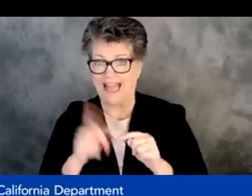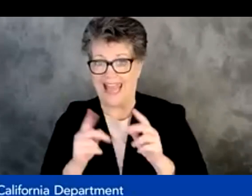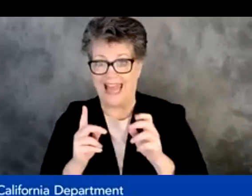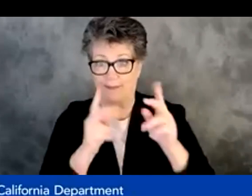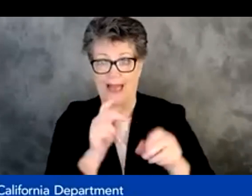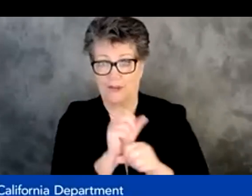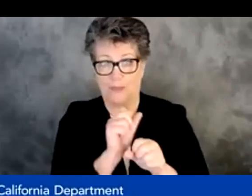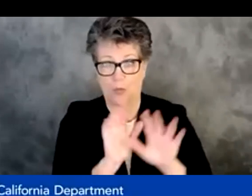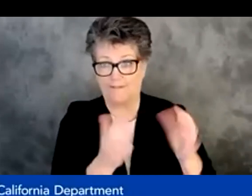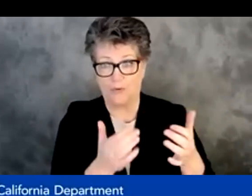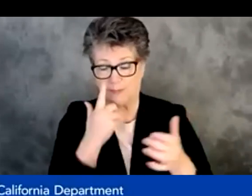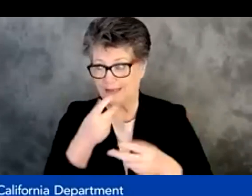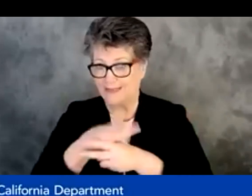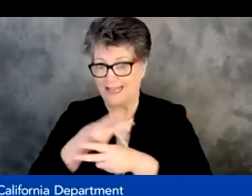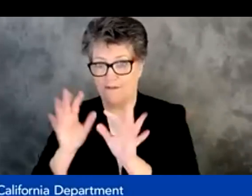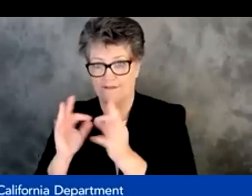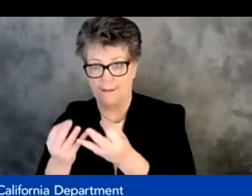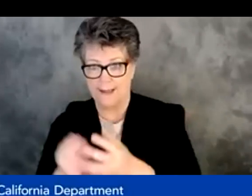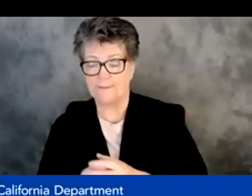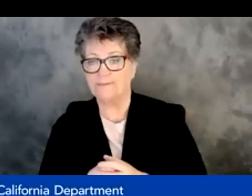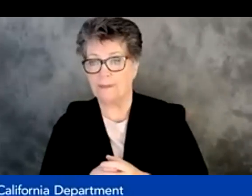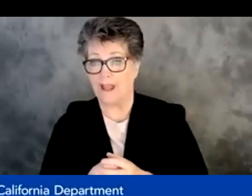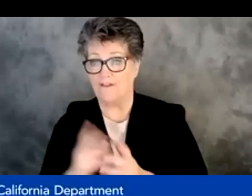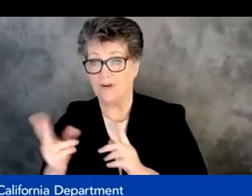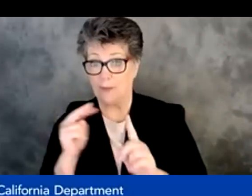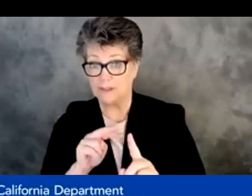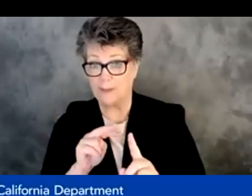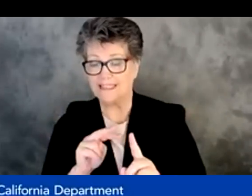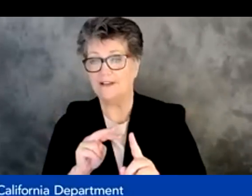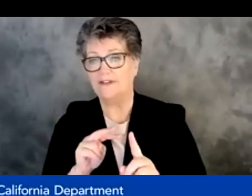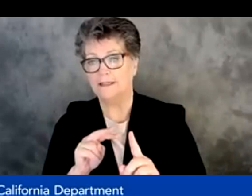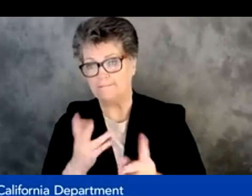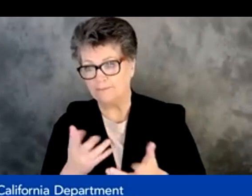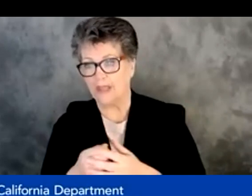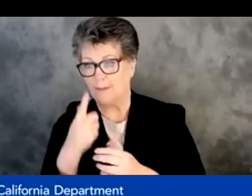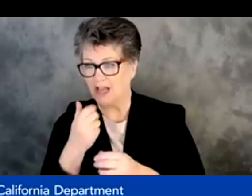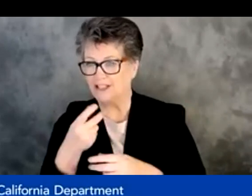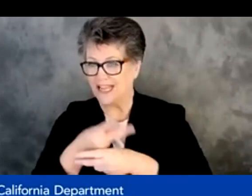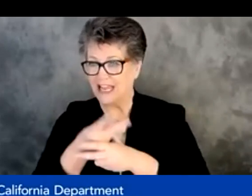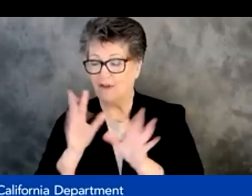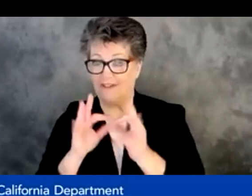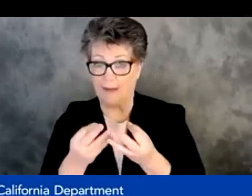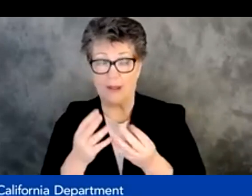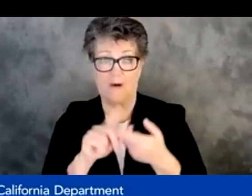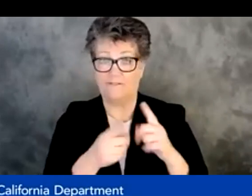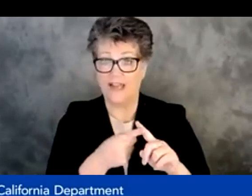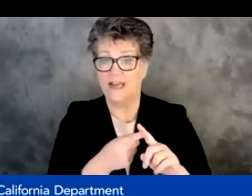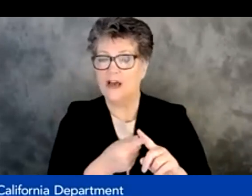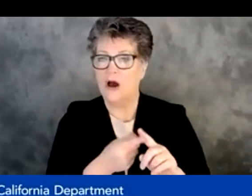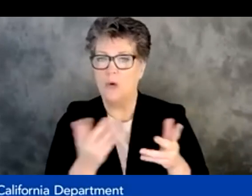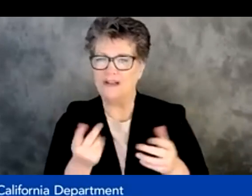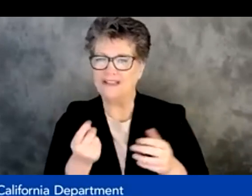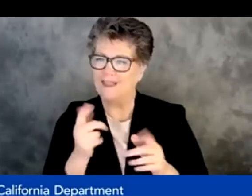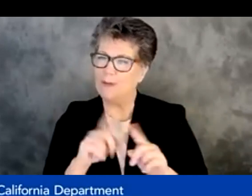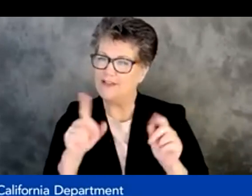the workforce from their perspective because they're caring for a family member or a friend. What's a little different